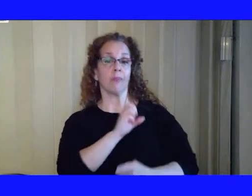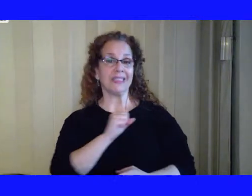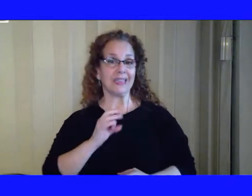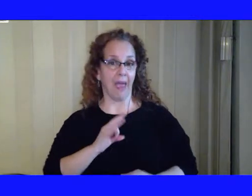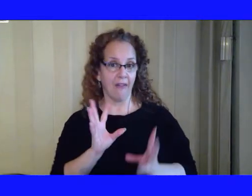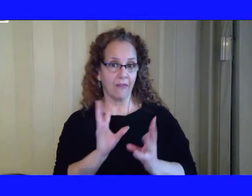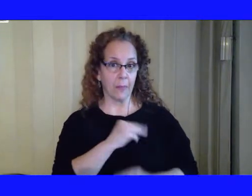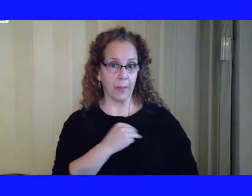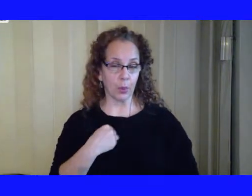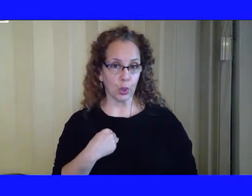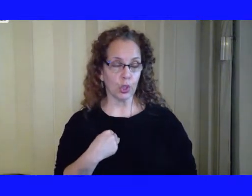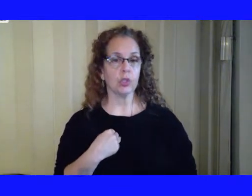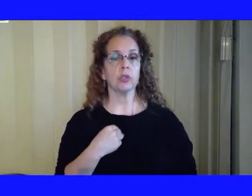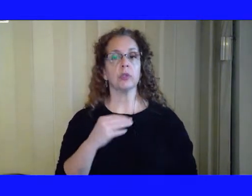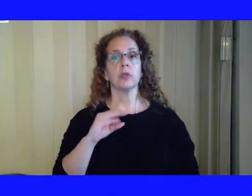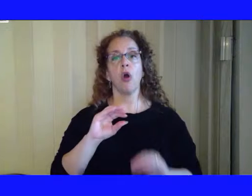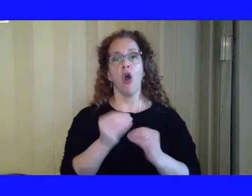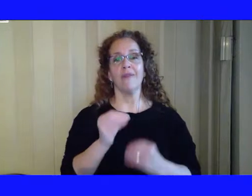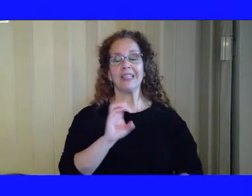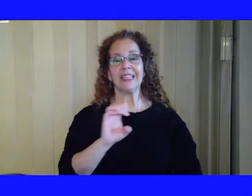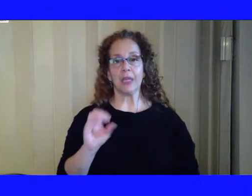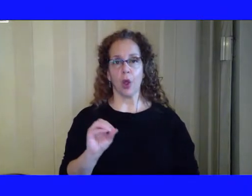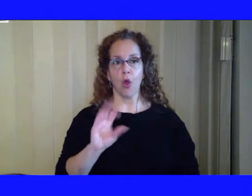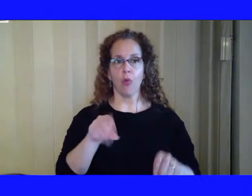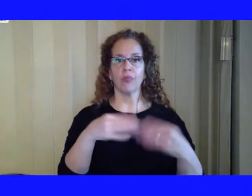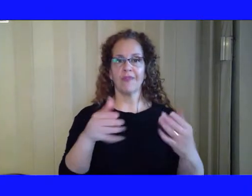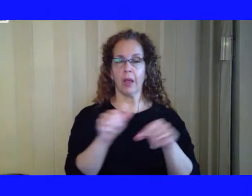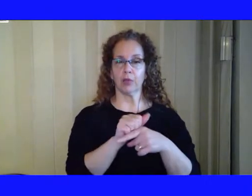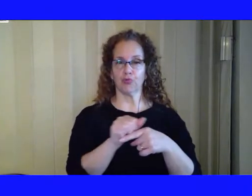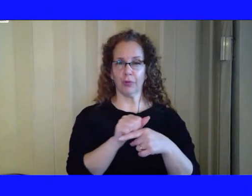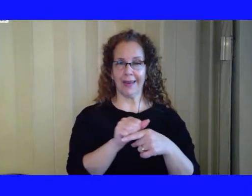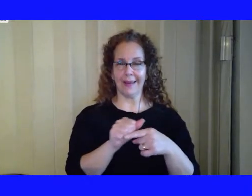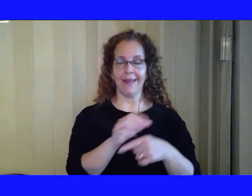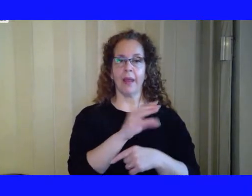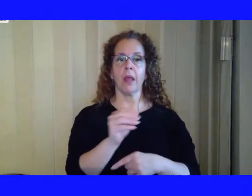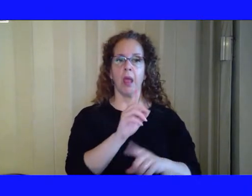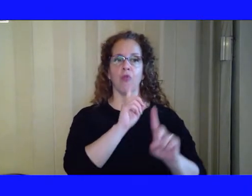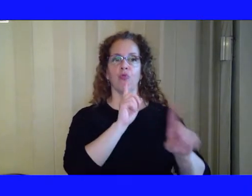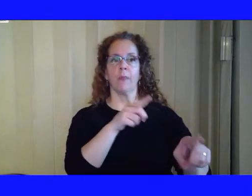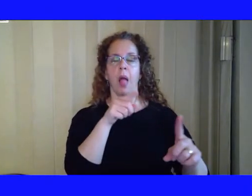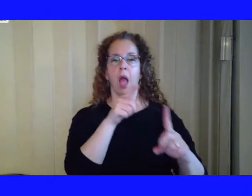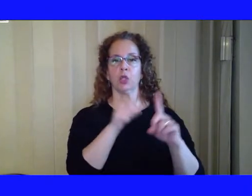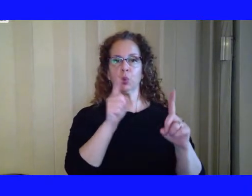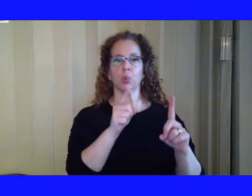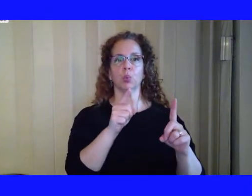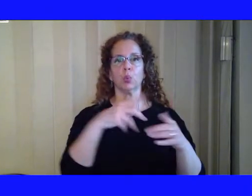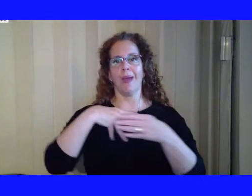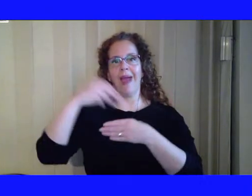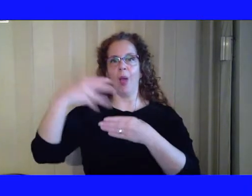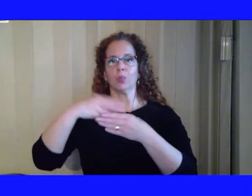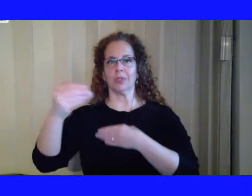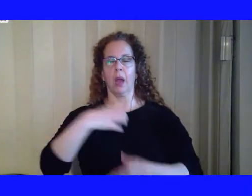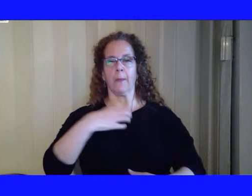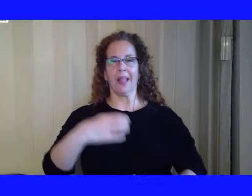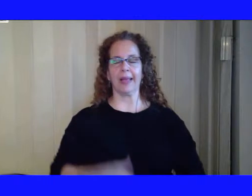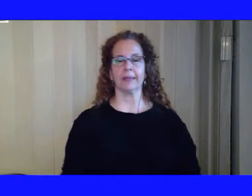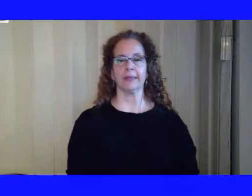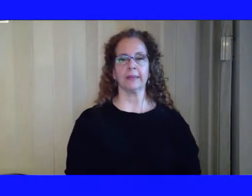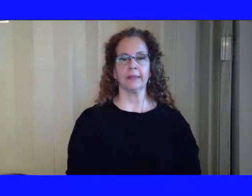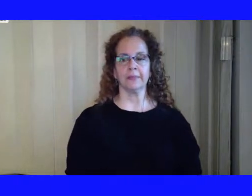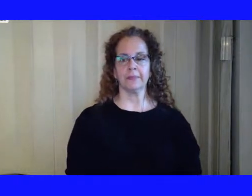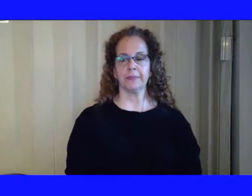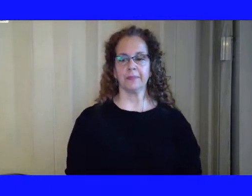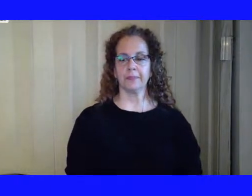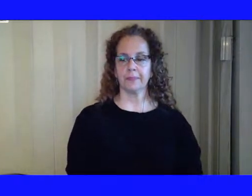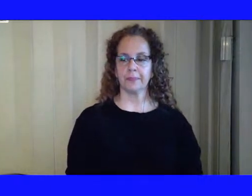a disabled employee to perform the essential functions of their position. Internal complaints are those filed by staff